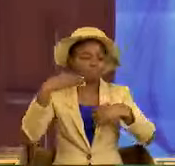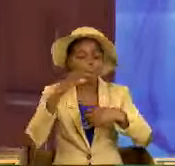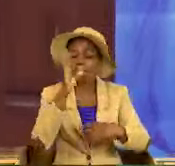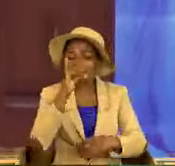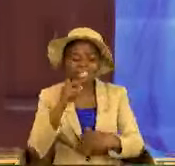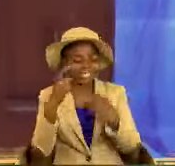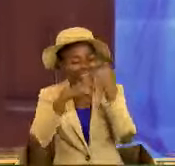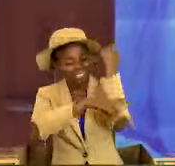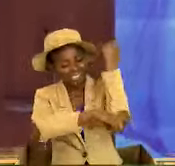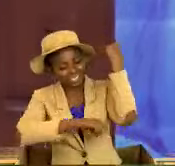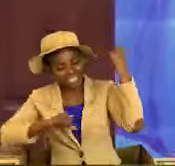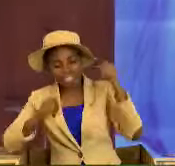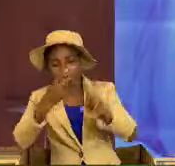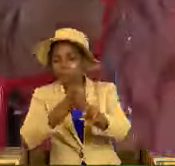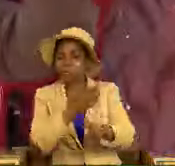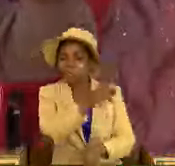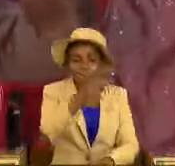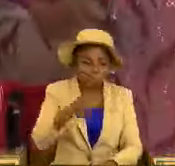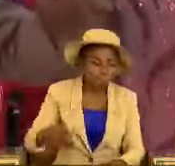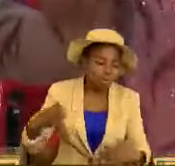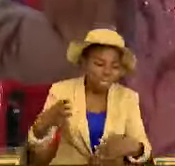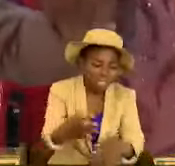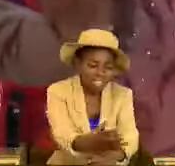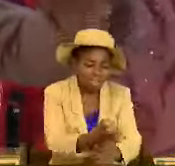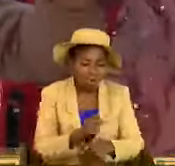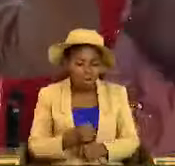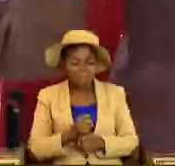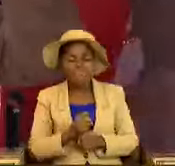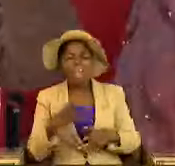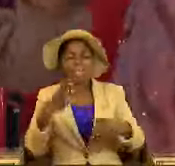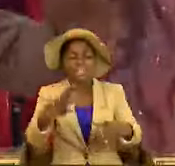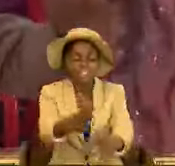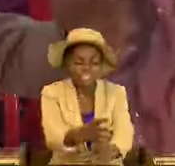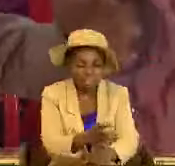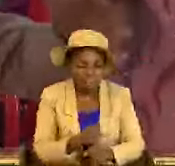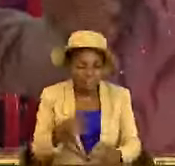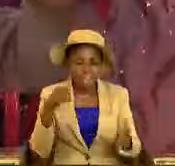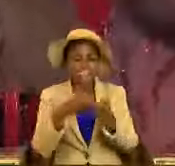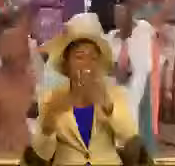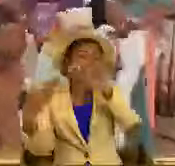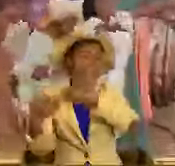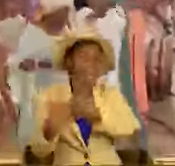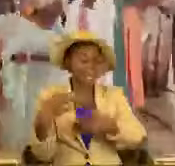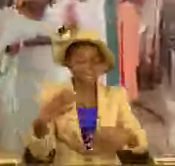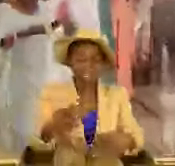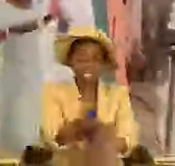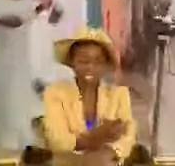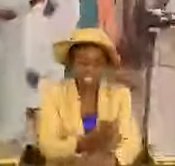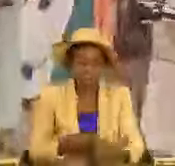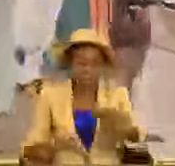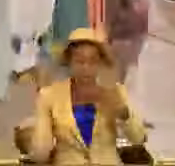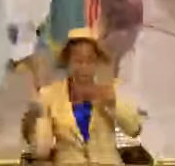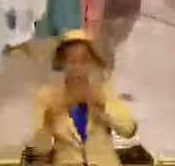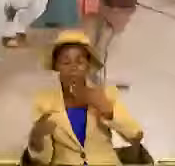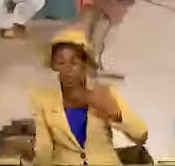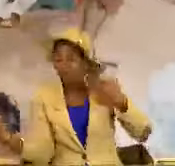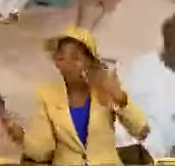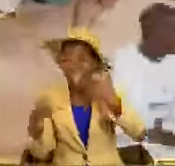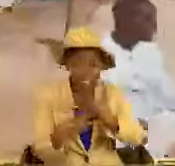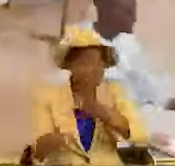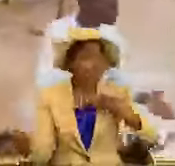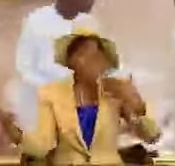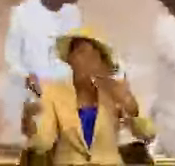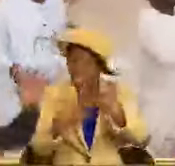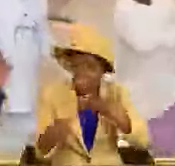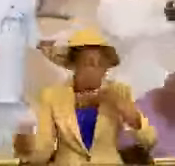you recover what they have stolen recover what they have stolen recover what they have Sten in the mighty